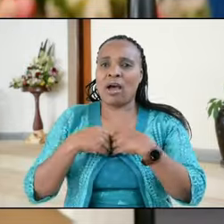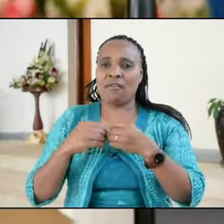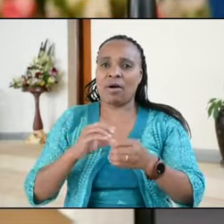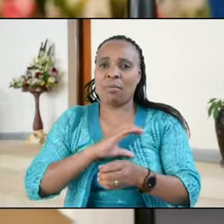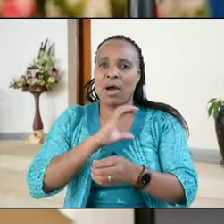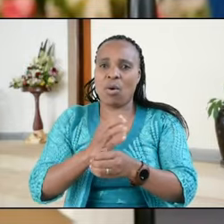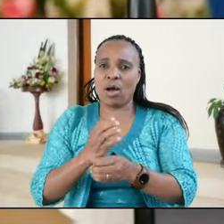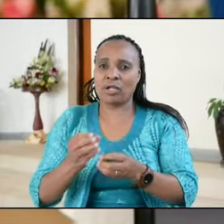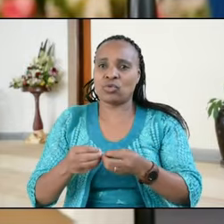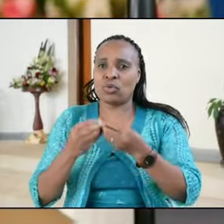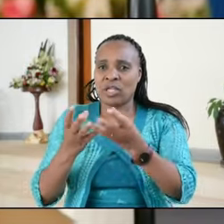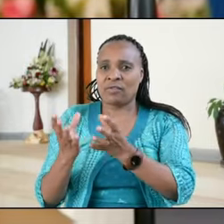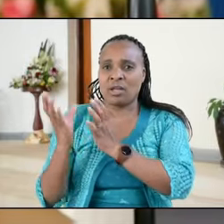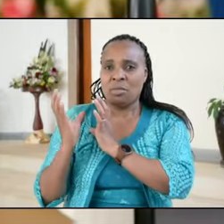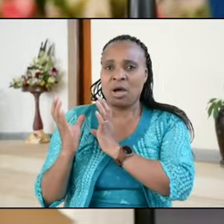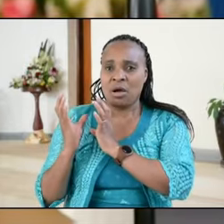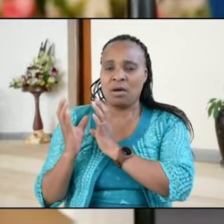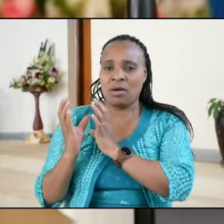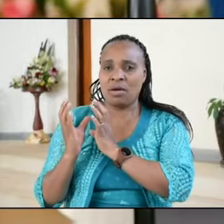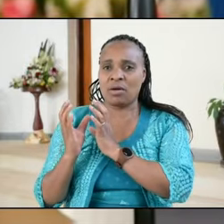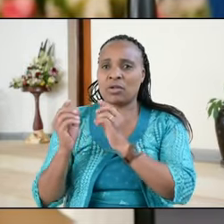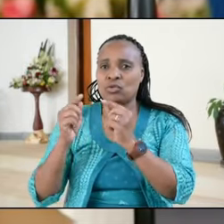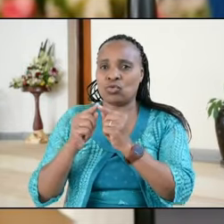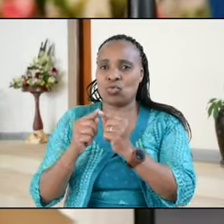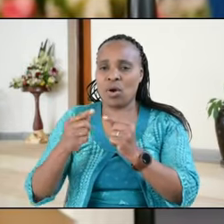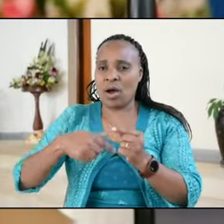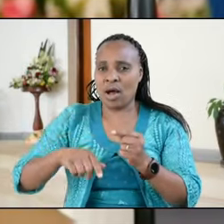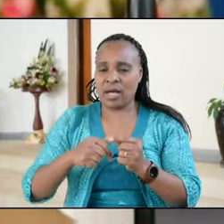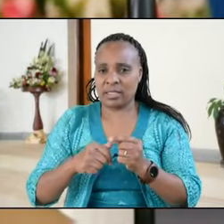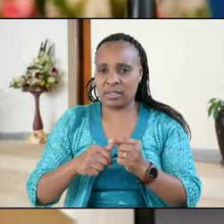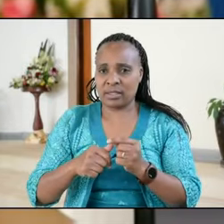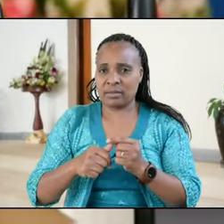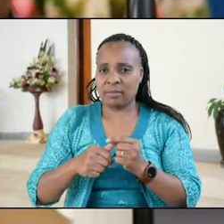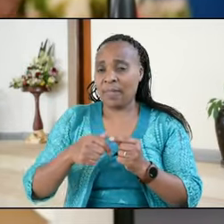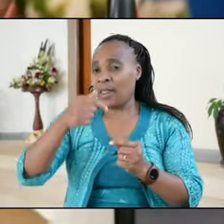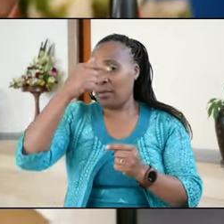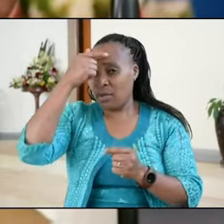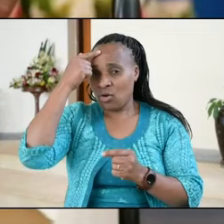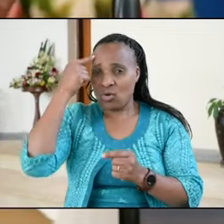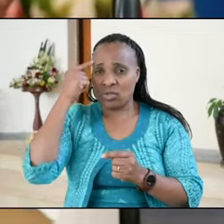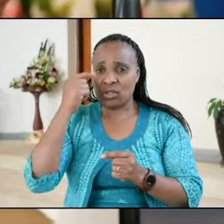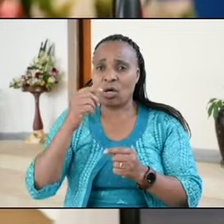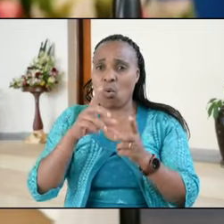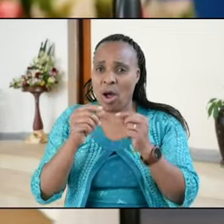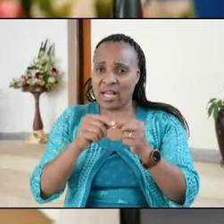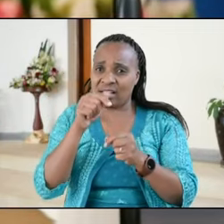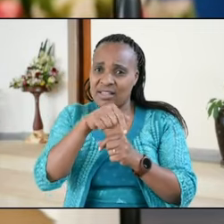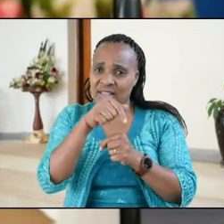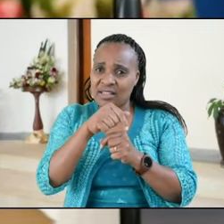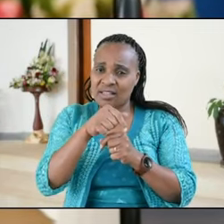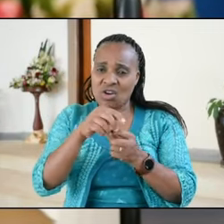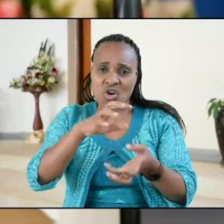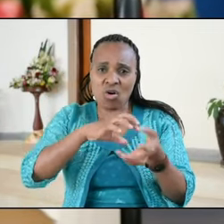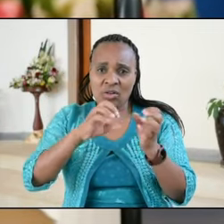bare to us. The problem with us, because the word is incorruptible,